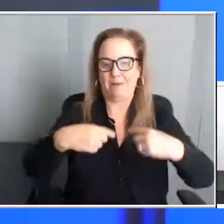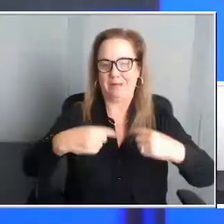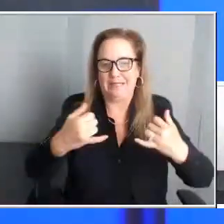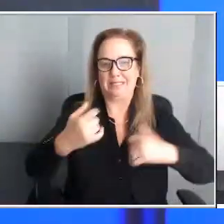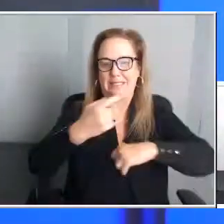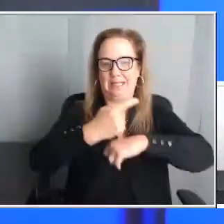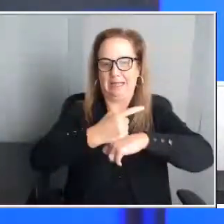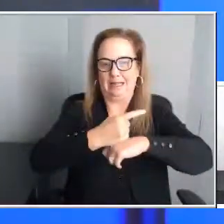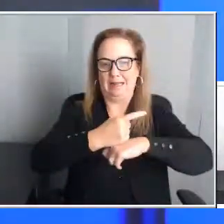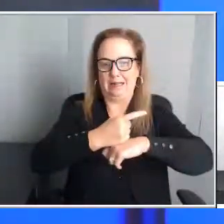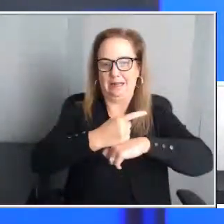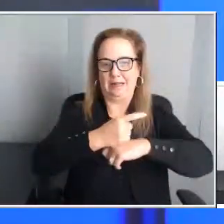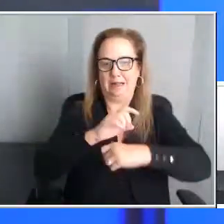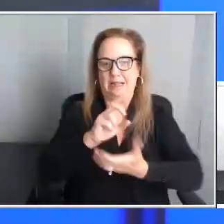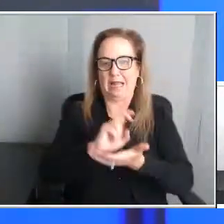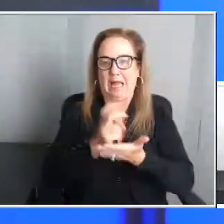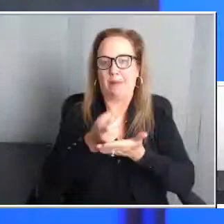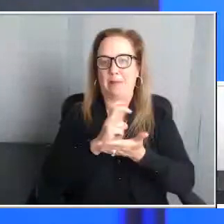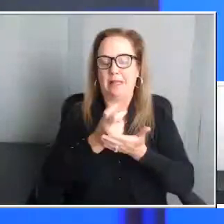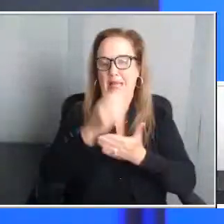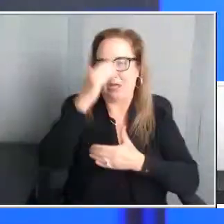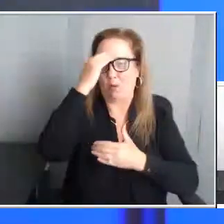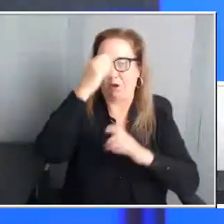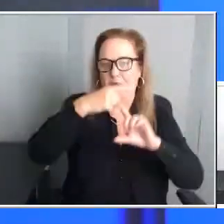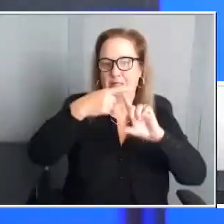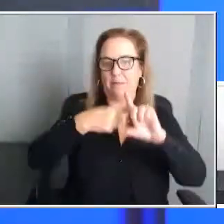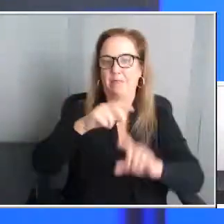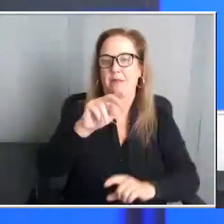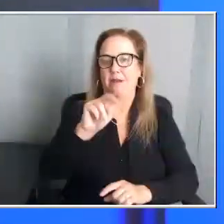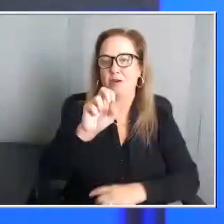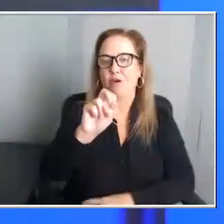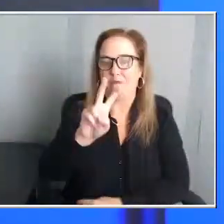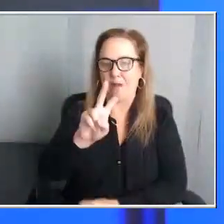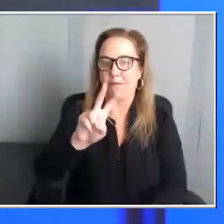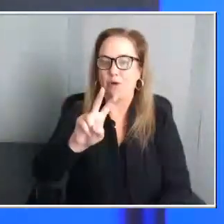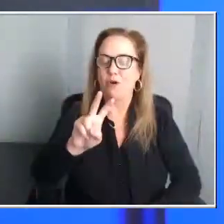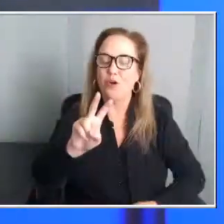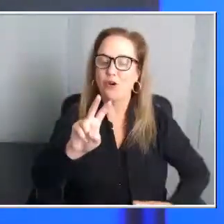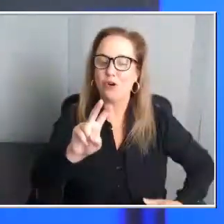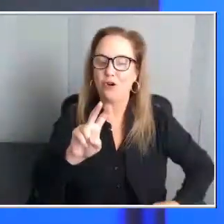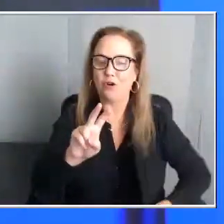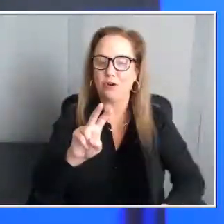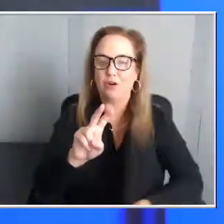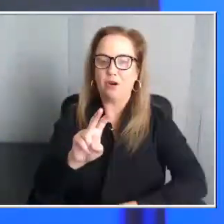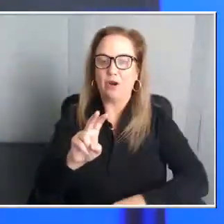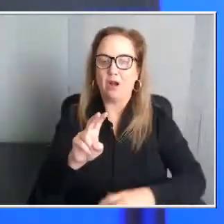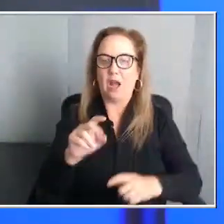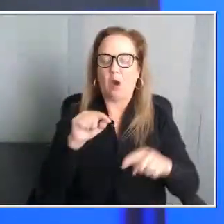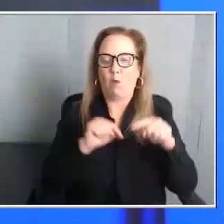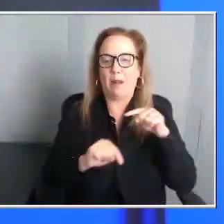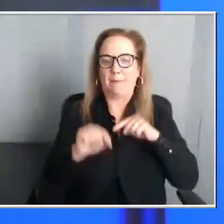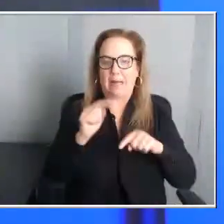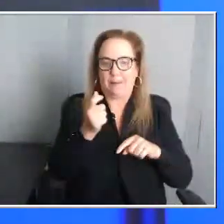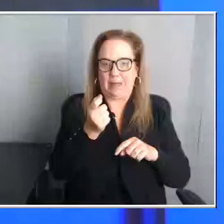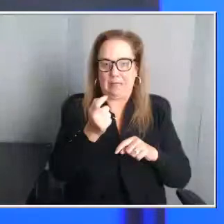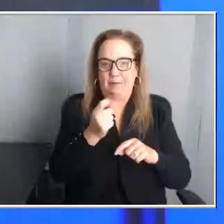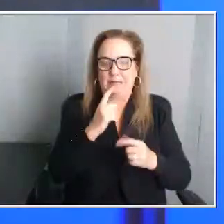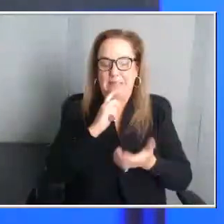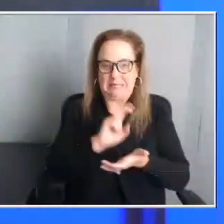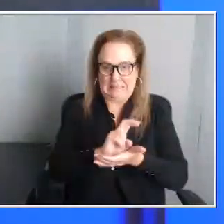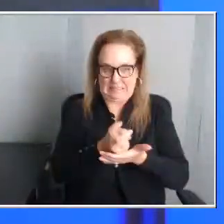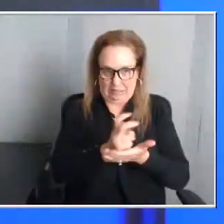observe Epilepsy Awareness Month in November. So I want to back up a little bit and just say what seizures are.